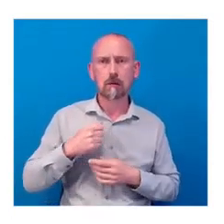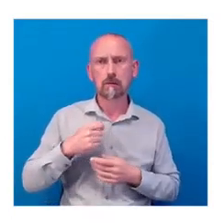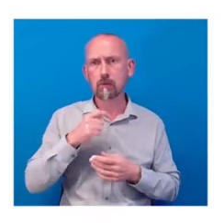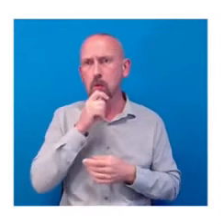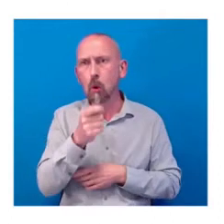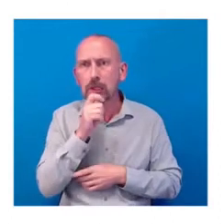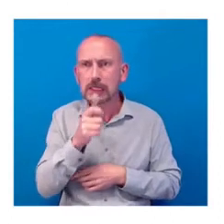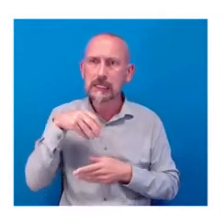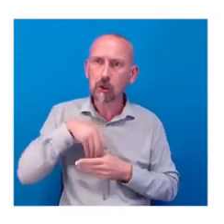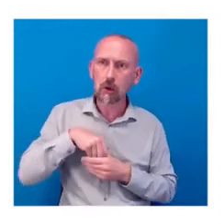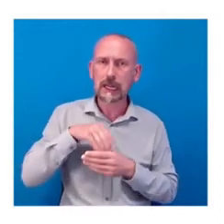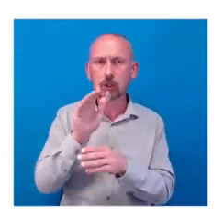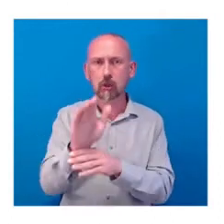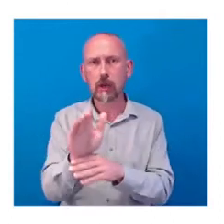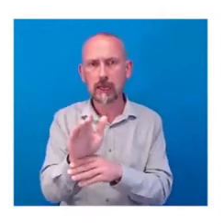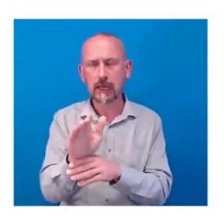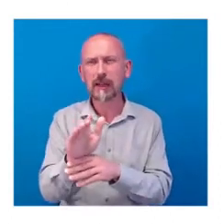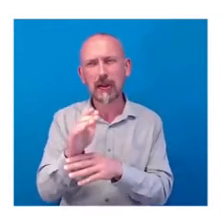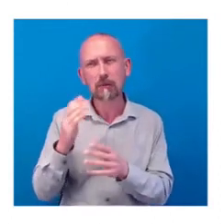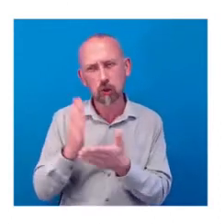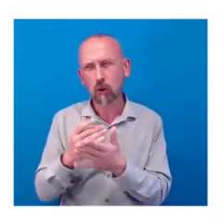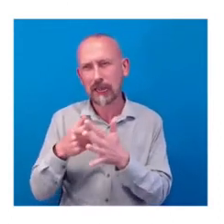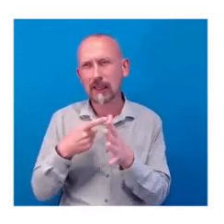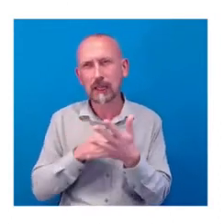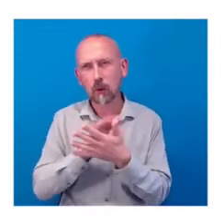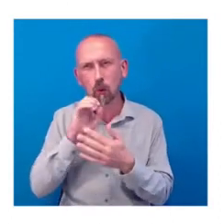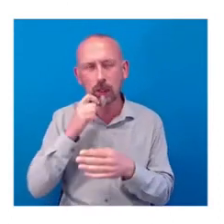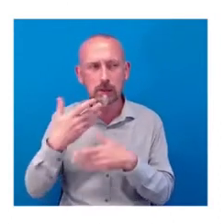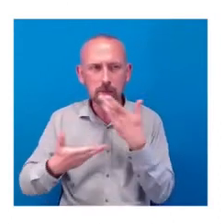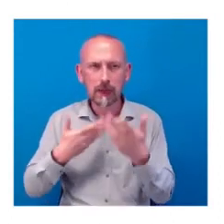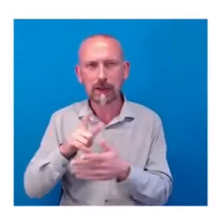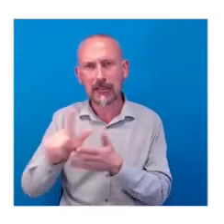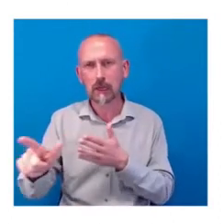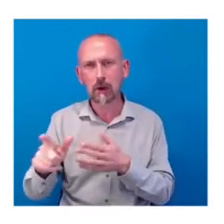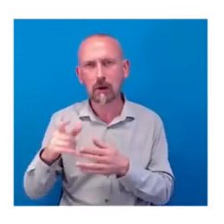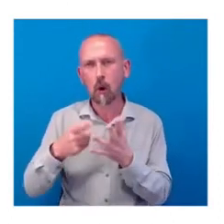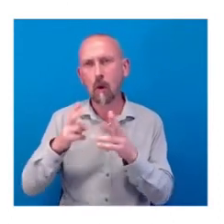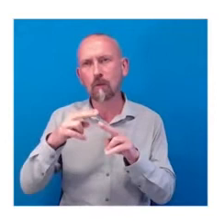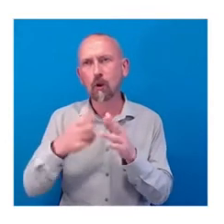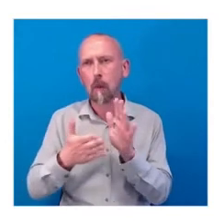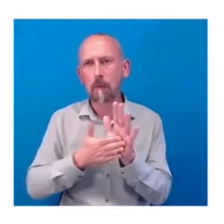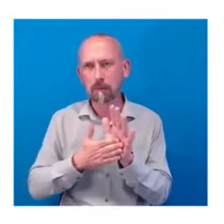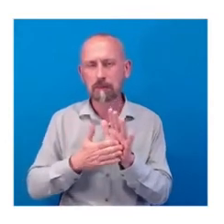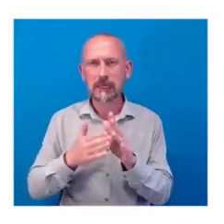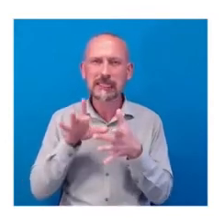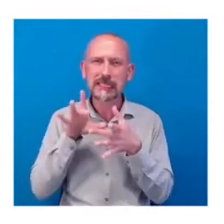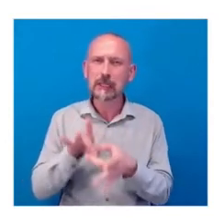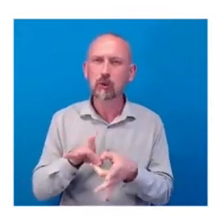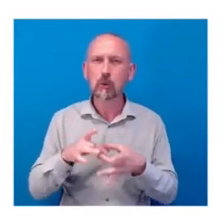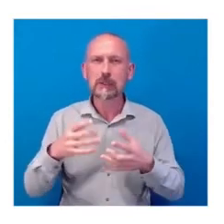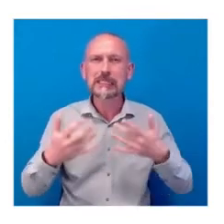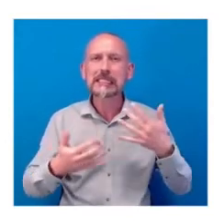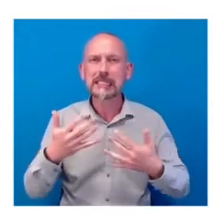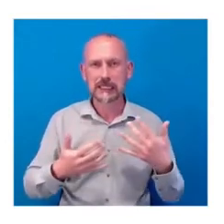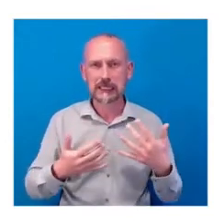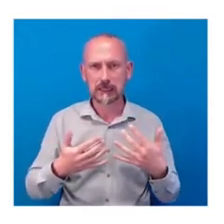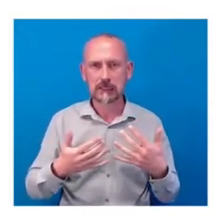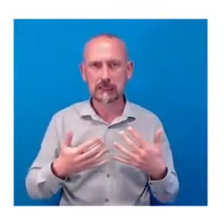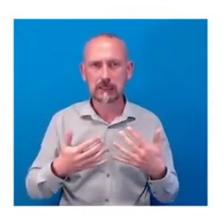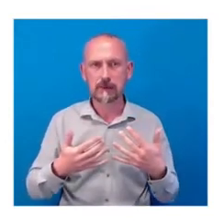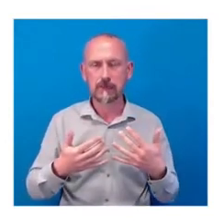Ofcom, is based on statistics. And you know, it's this forum's been a really useful way to gather